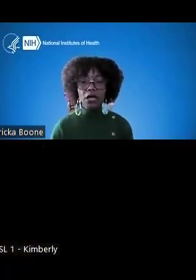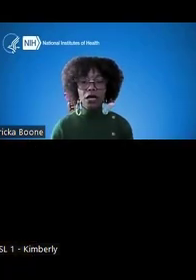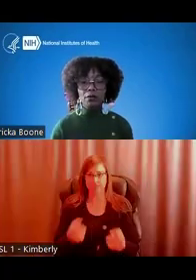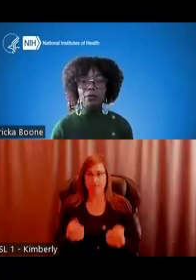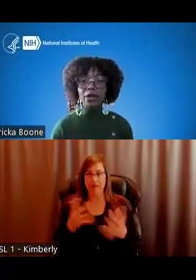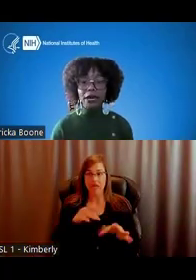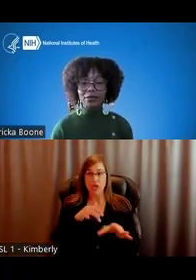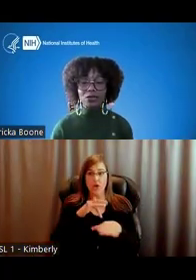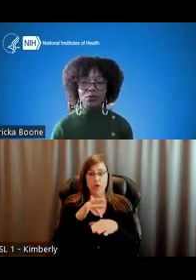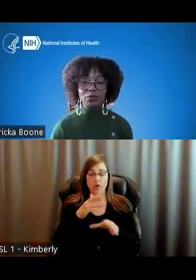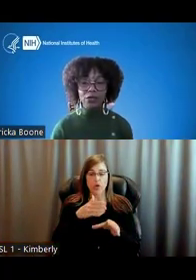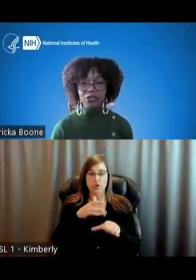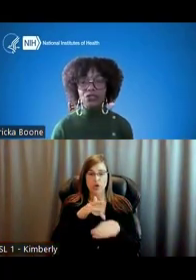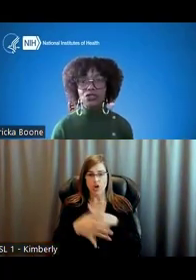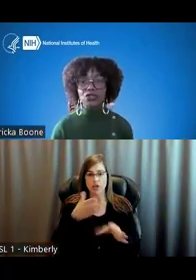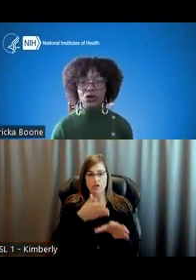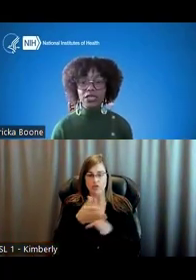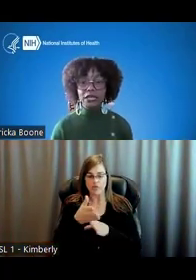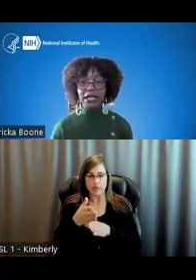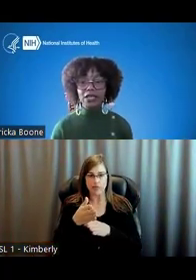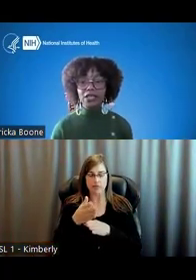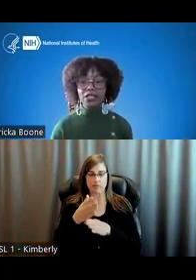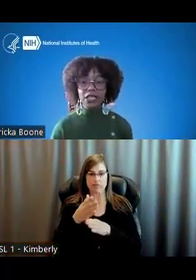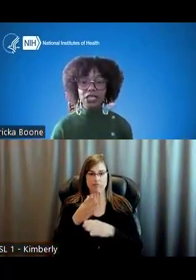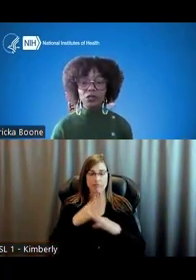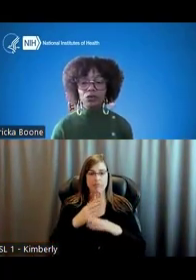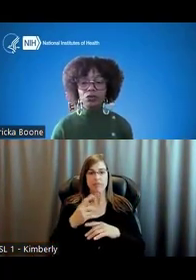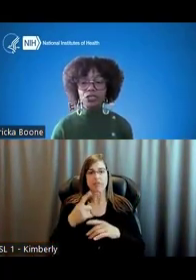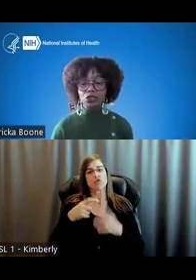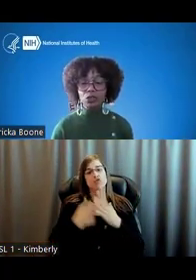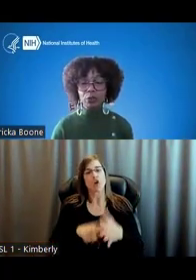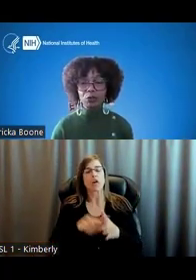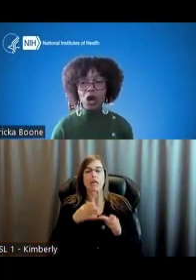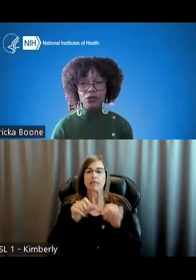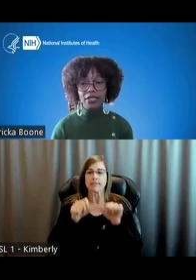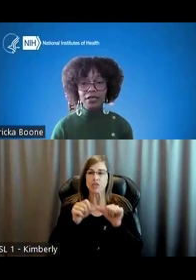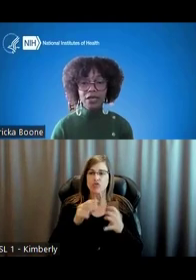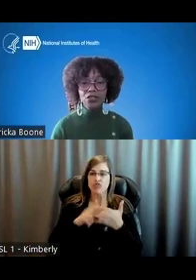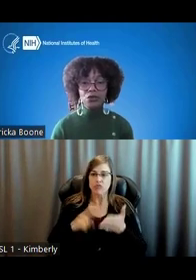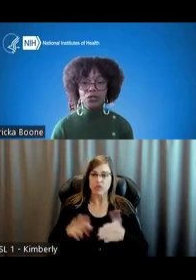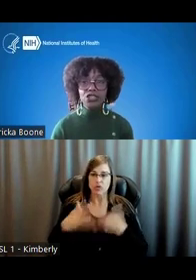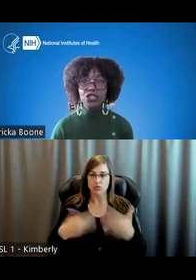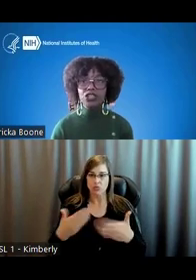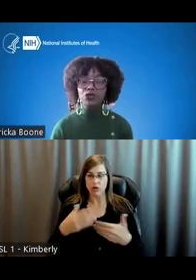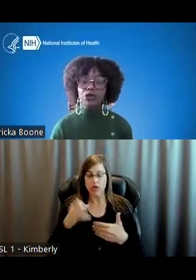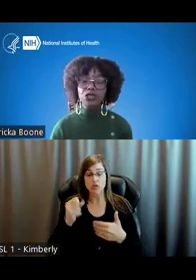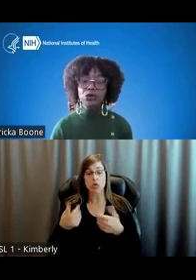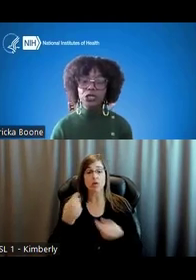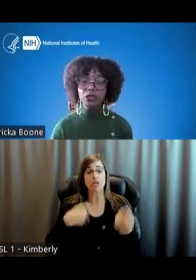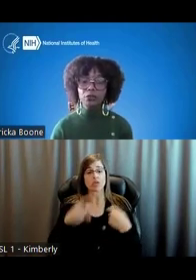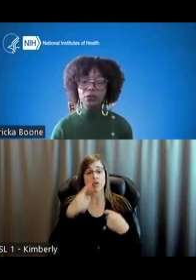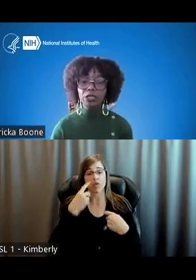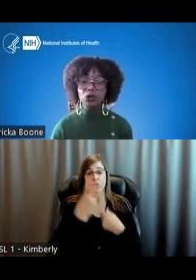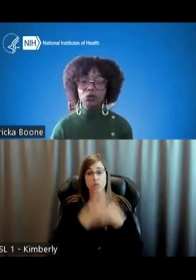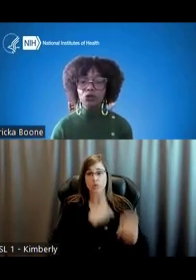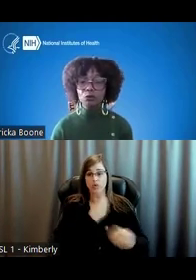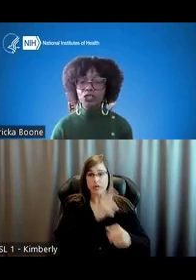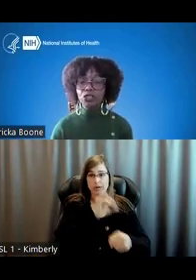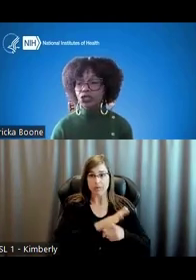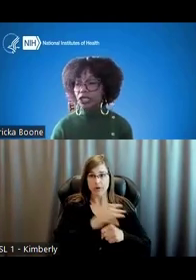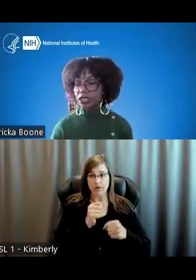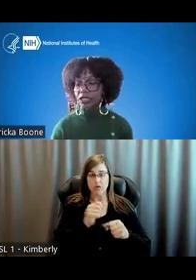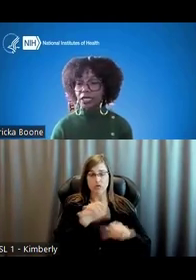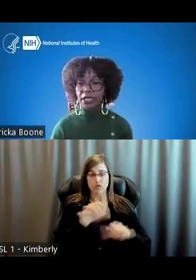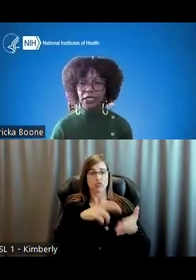career impediments or barriers to starting and continuing their research progress. So in exchange for a two-year commitment to